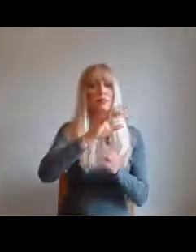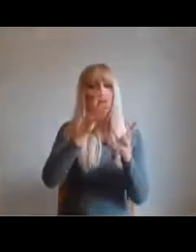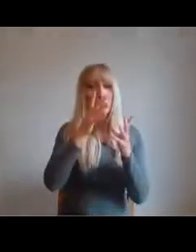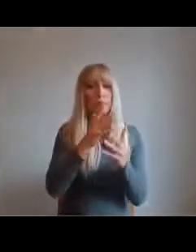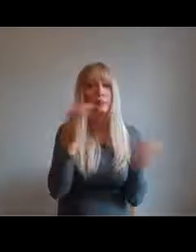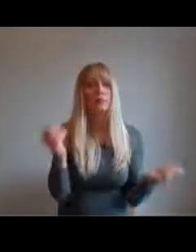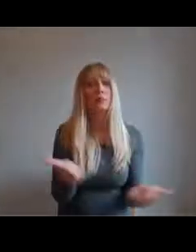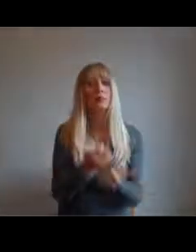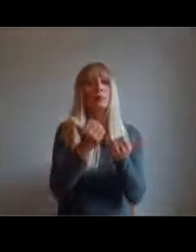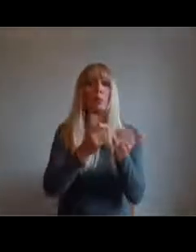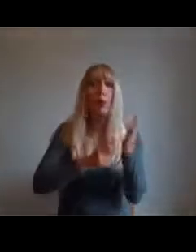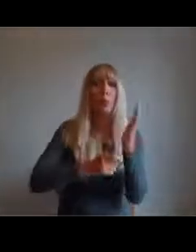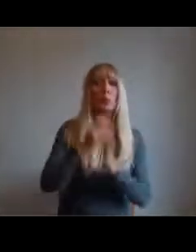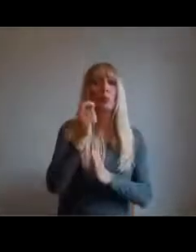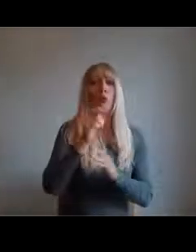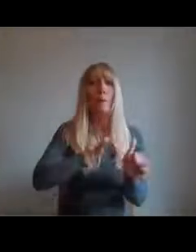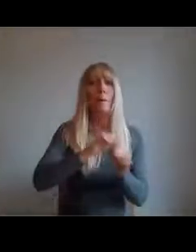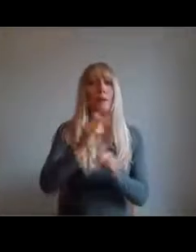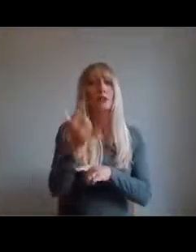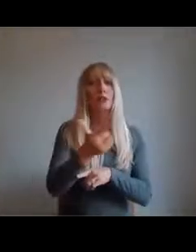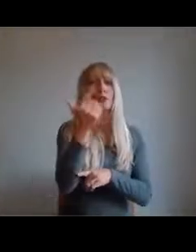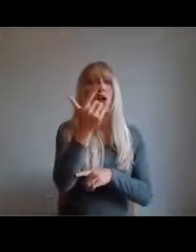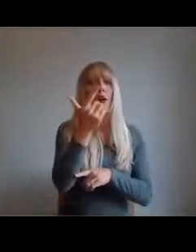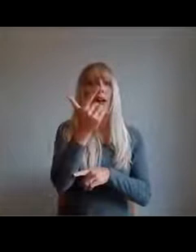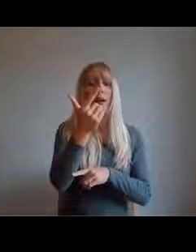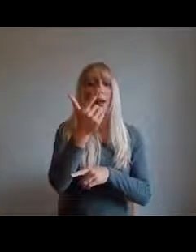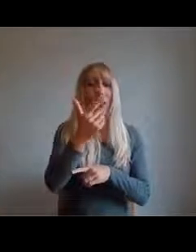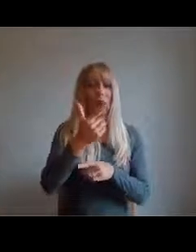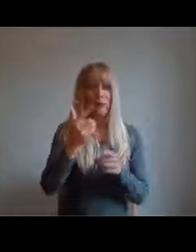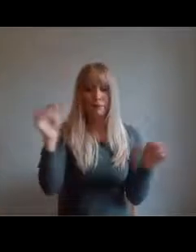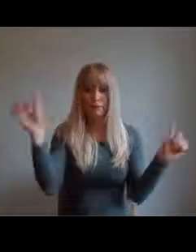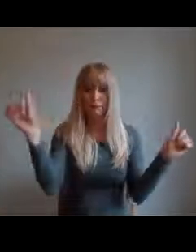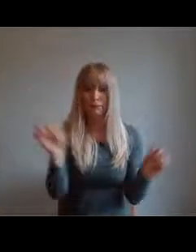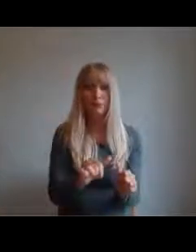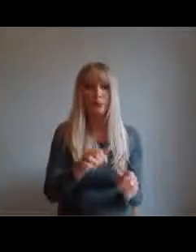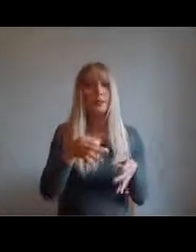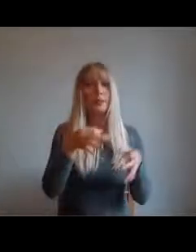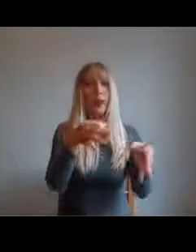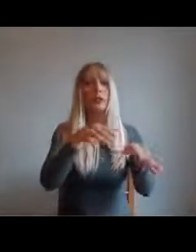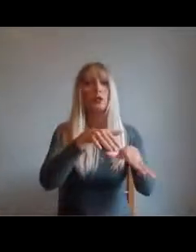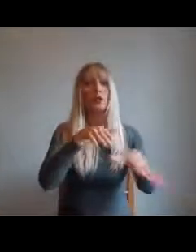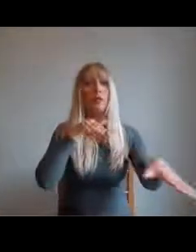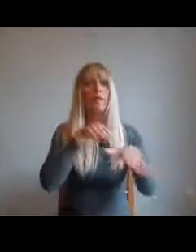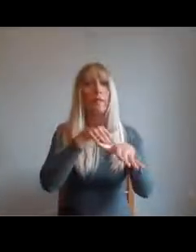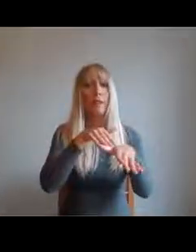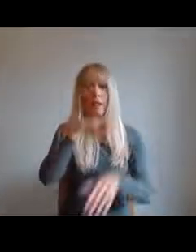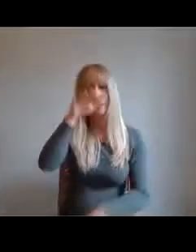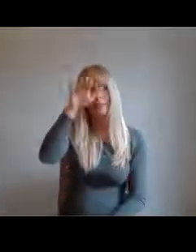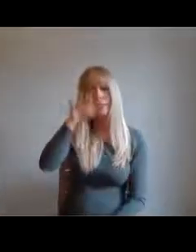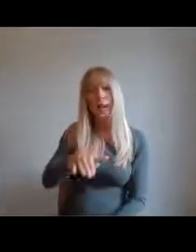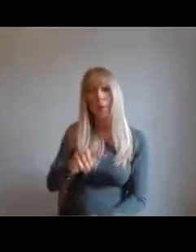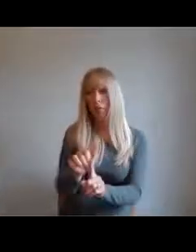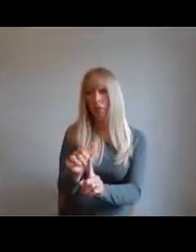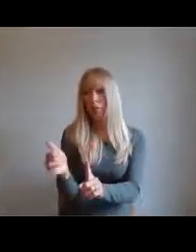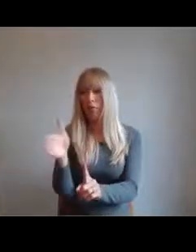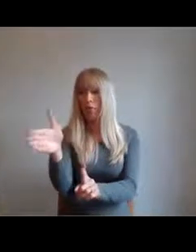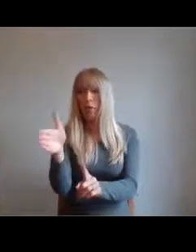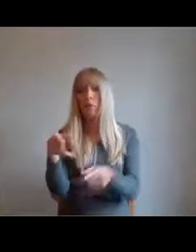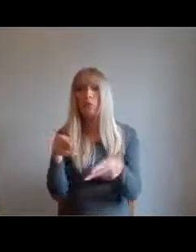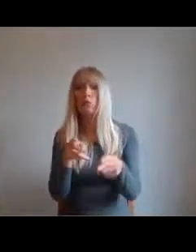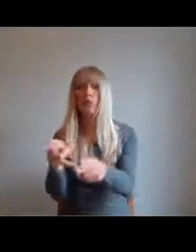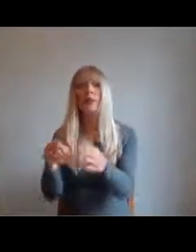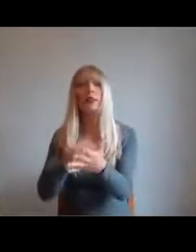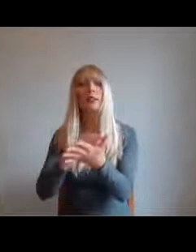new connections, better journey and of course fewer delays. On the south side of the River Thames, the new road would link